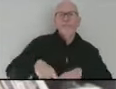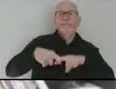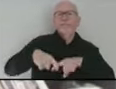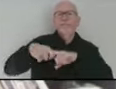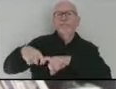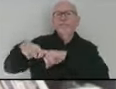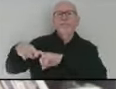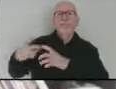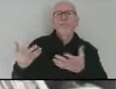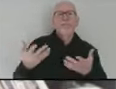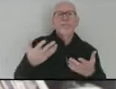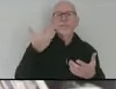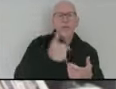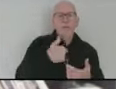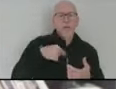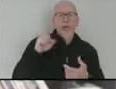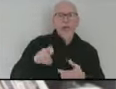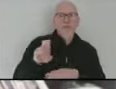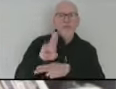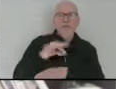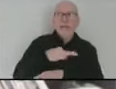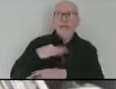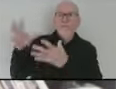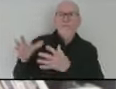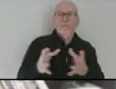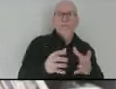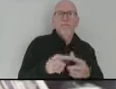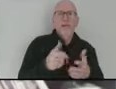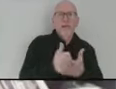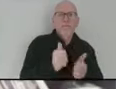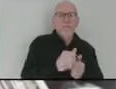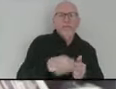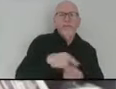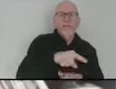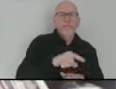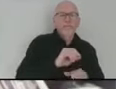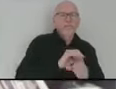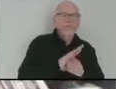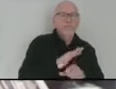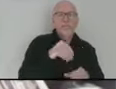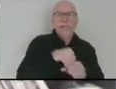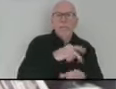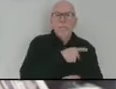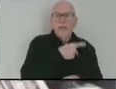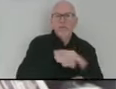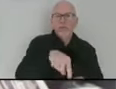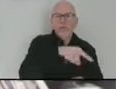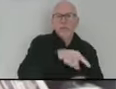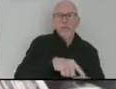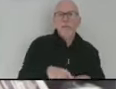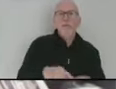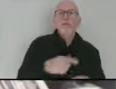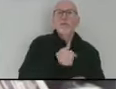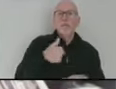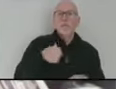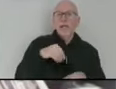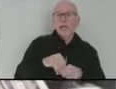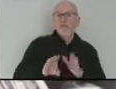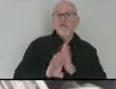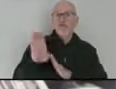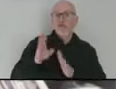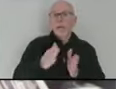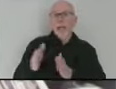now because we need to deploy that staff to help us with the high acuity cases we have on the inpatient side of the hospital. So not only are we in a surge plan, but